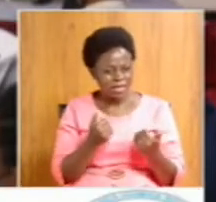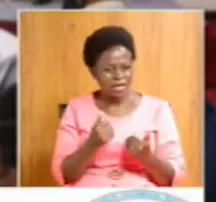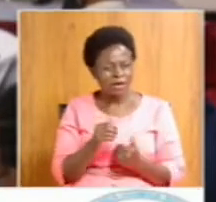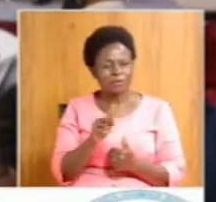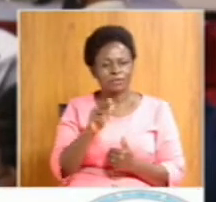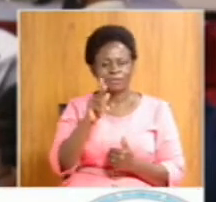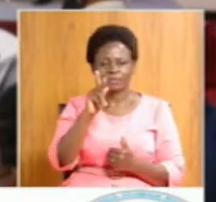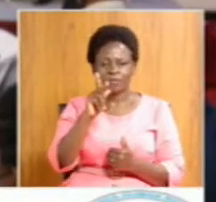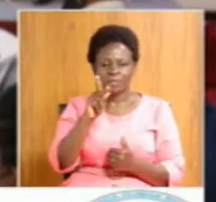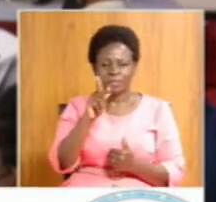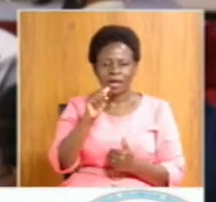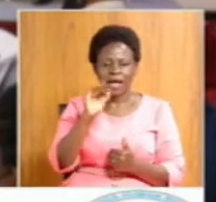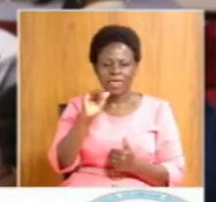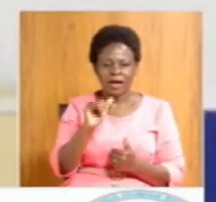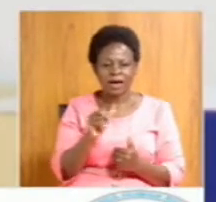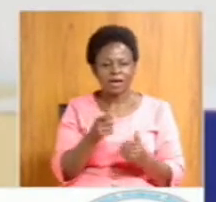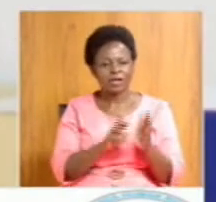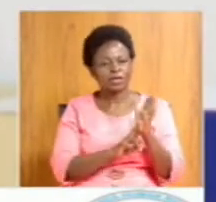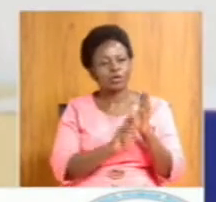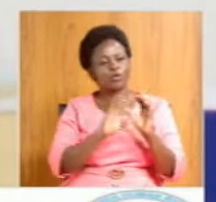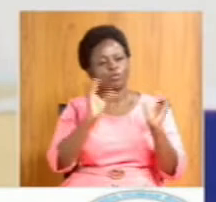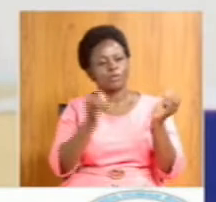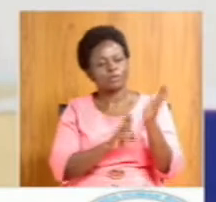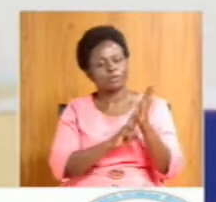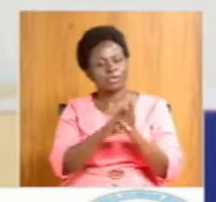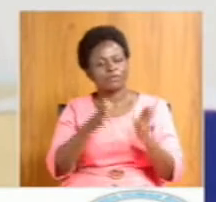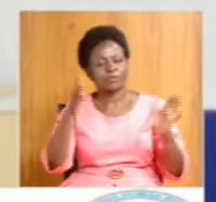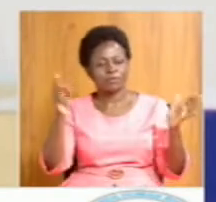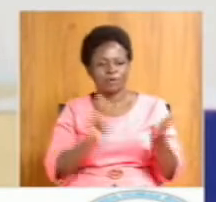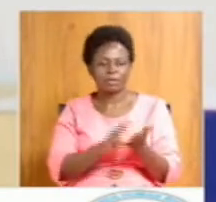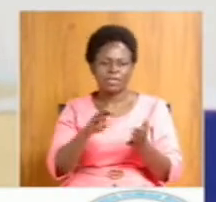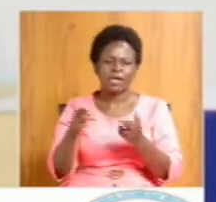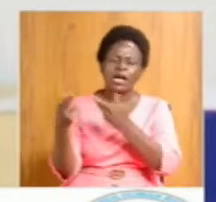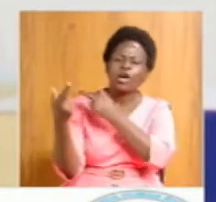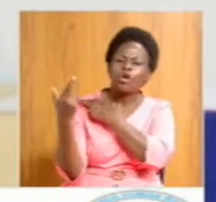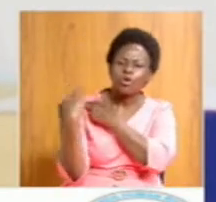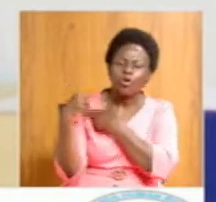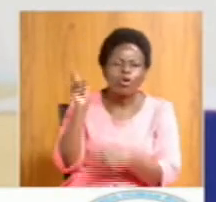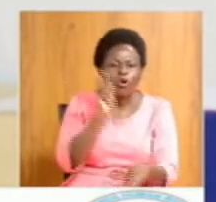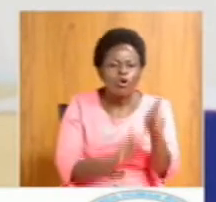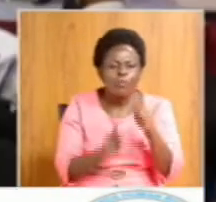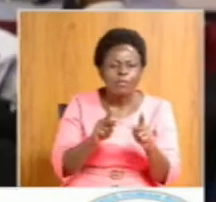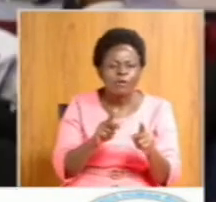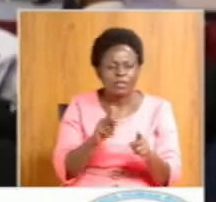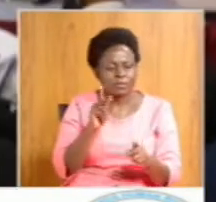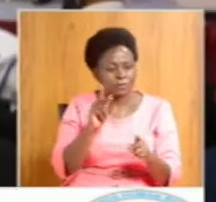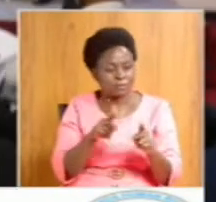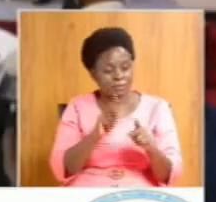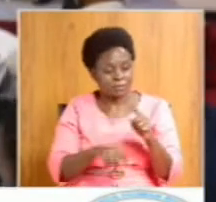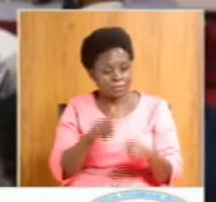Kayinga Muduyisto, community representative from Greta Masaka. How, what is the role of citizens' participation